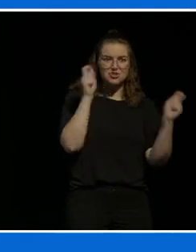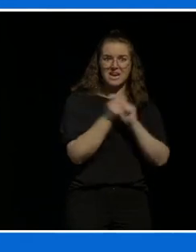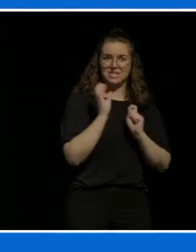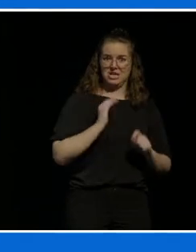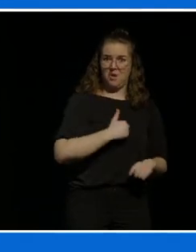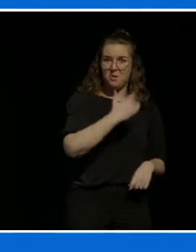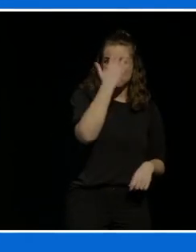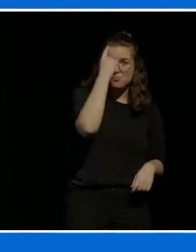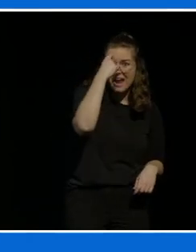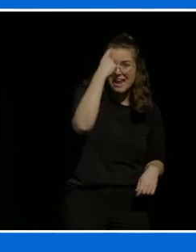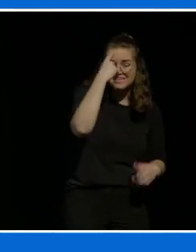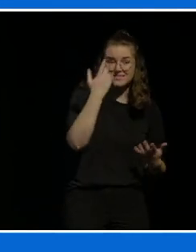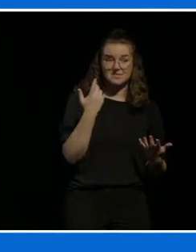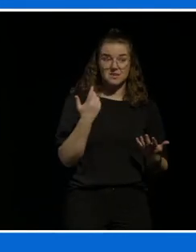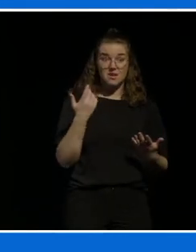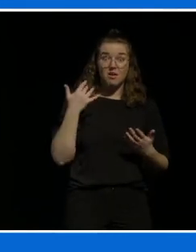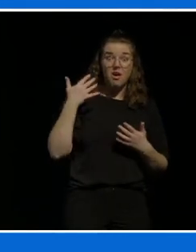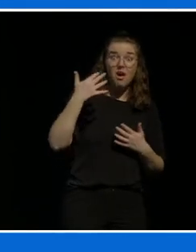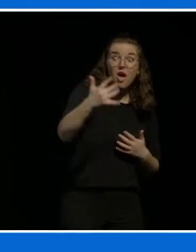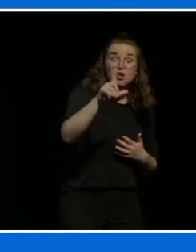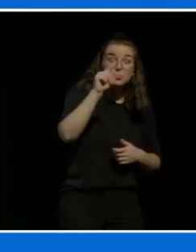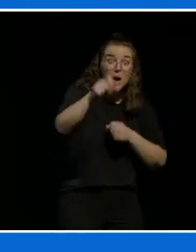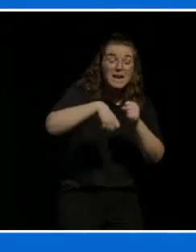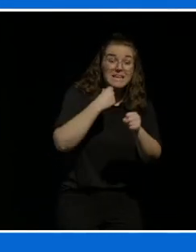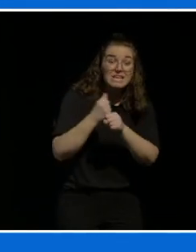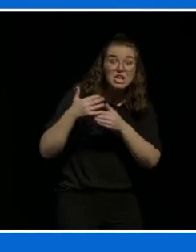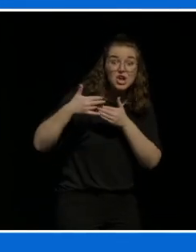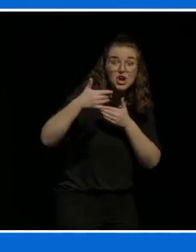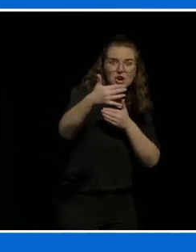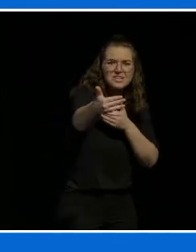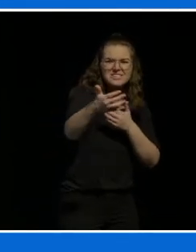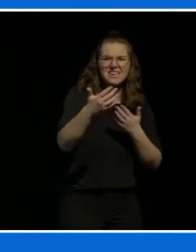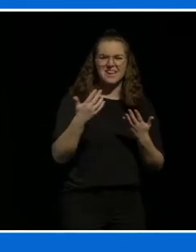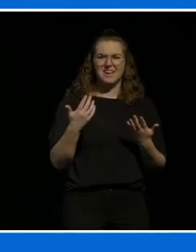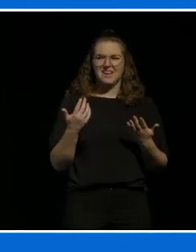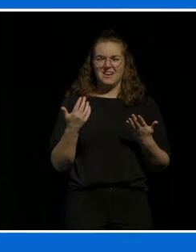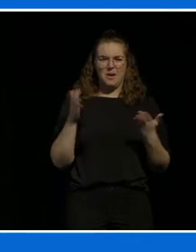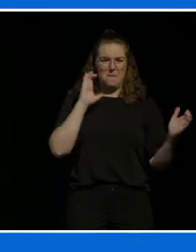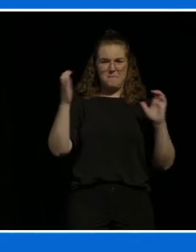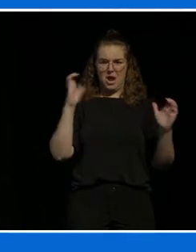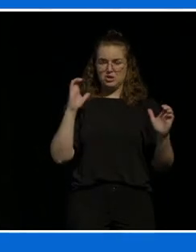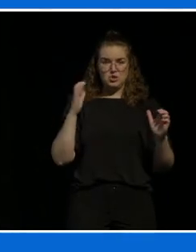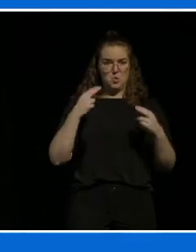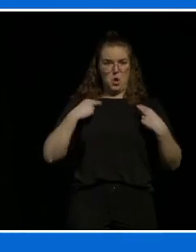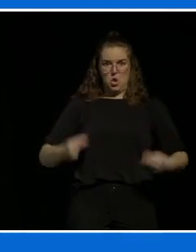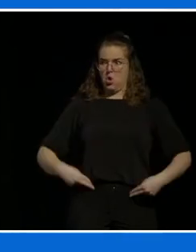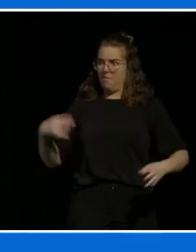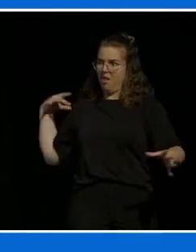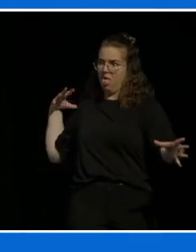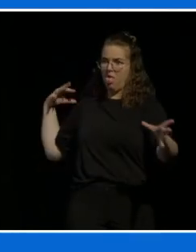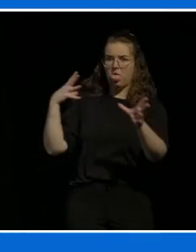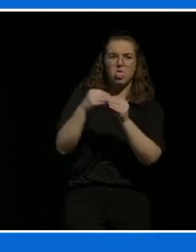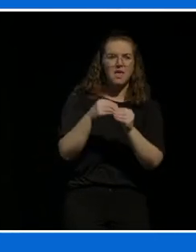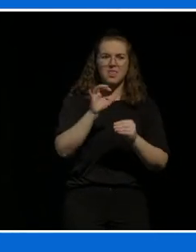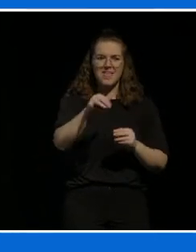20 years versus the amount of time that humanity has been around is basically a blip in the